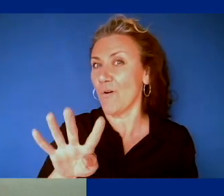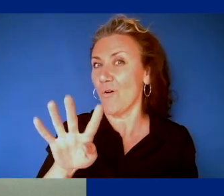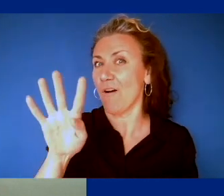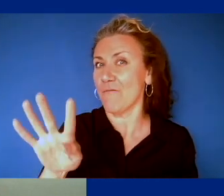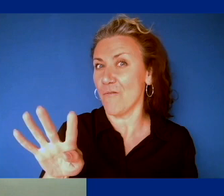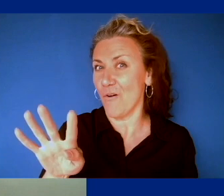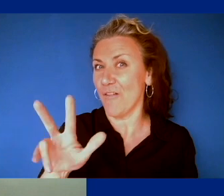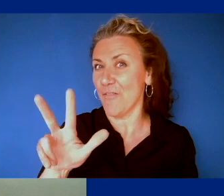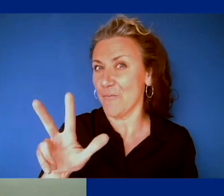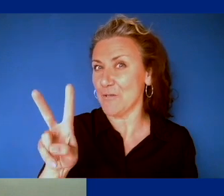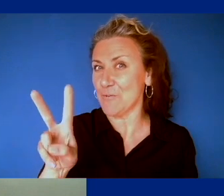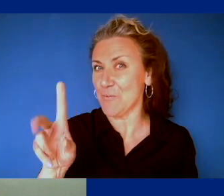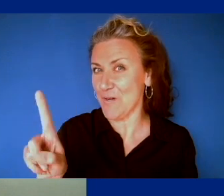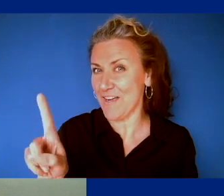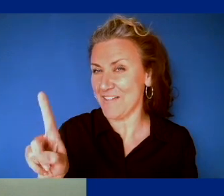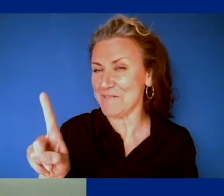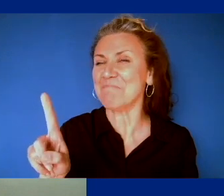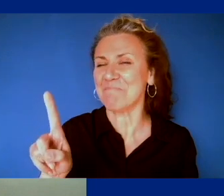CWB21 to